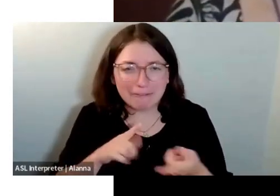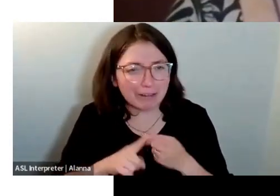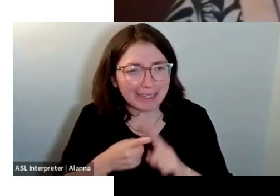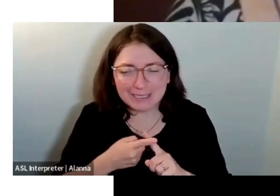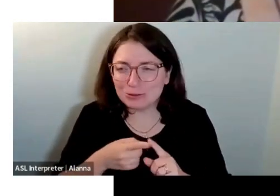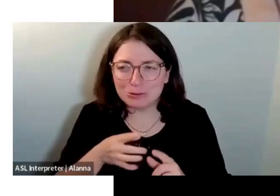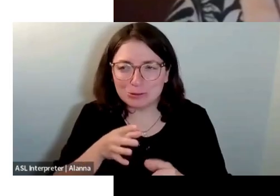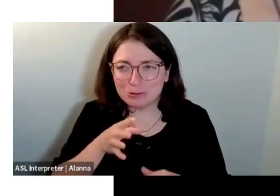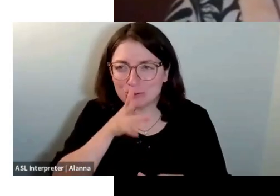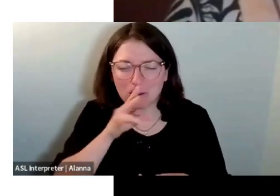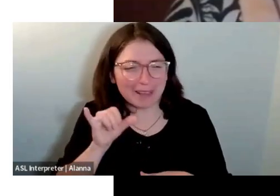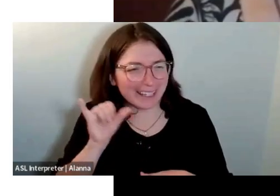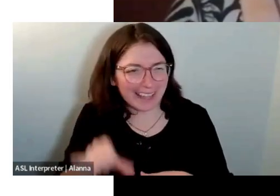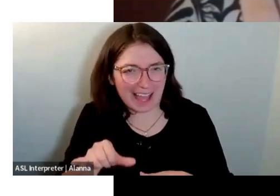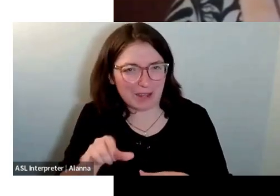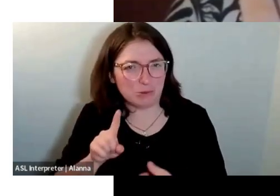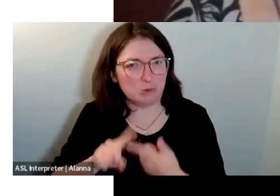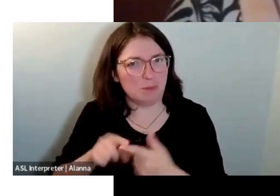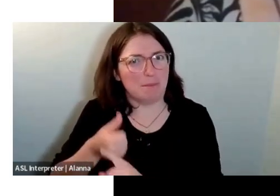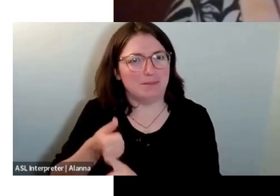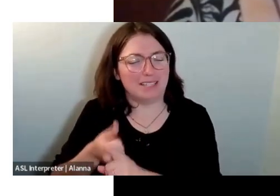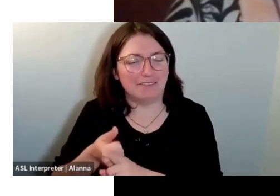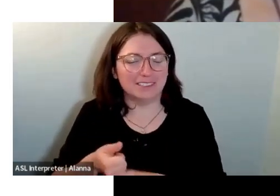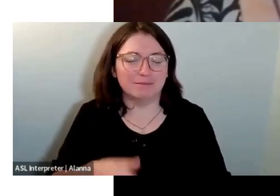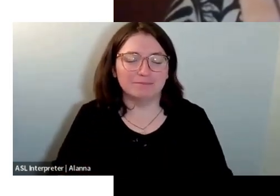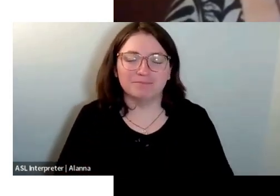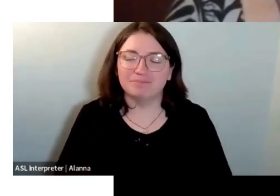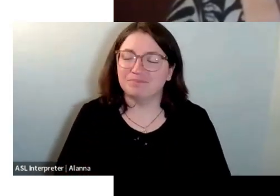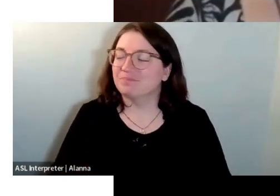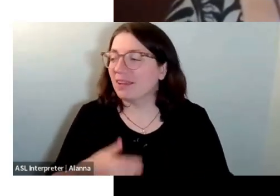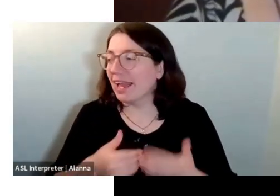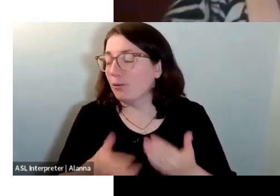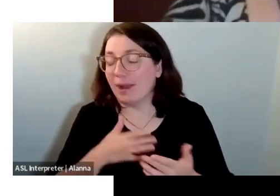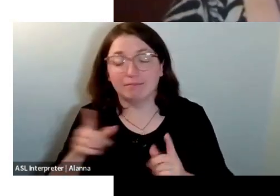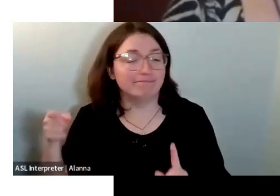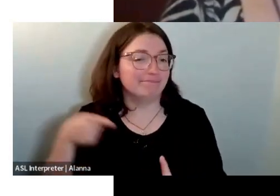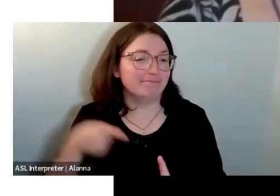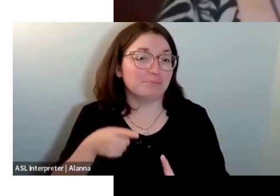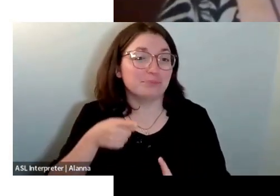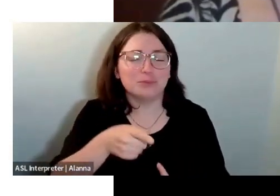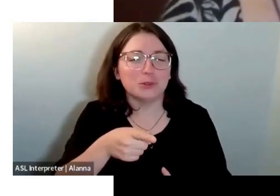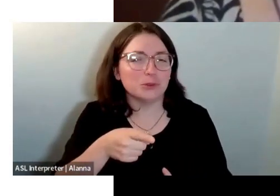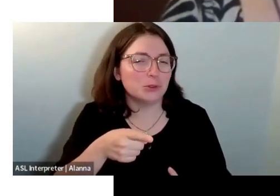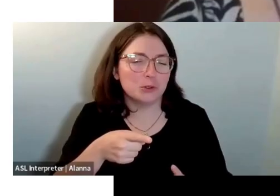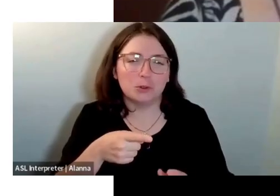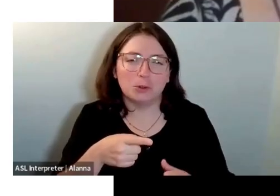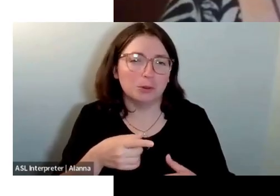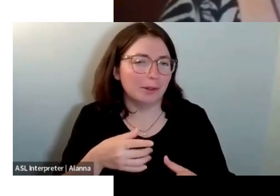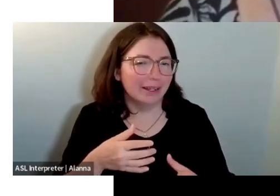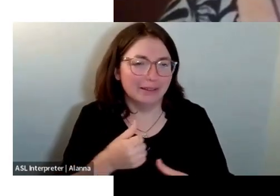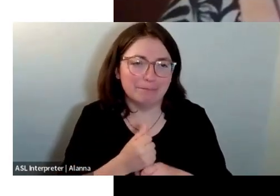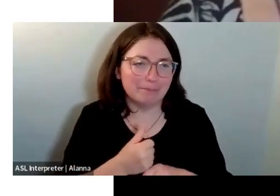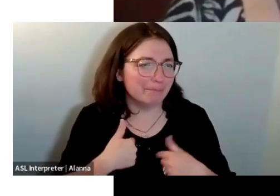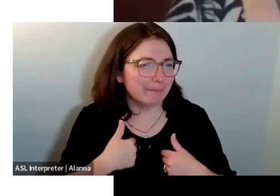Well, you cracked me up at a couple points. What was it? Oh, no need to douse ourselves like salads with